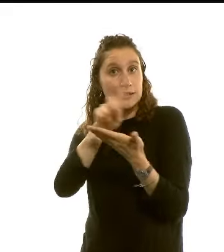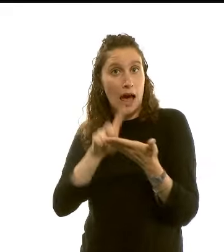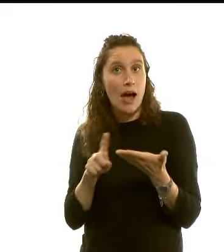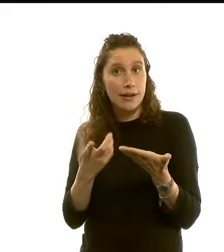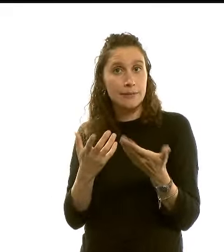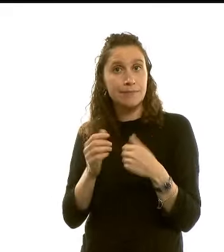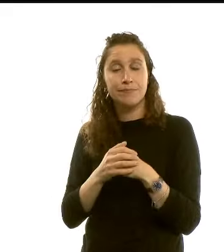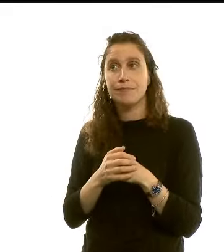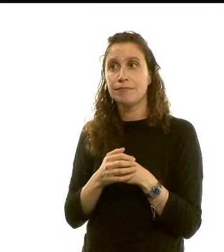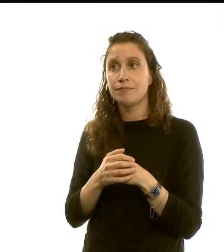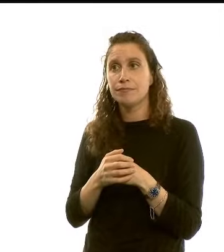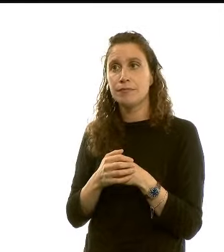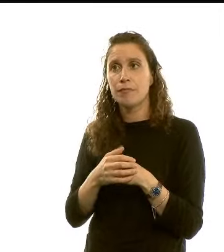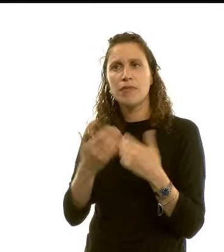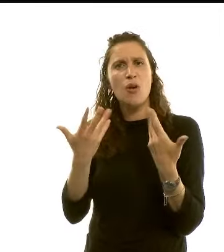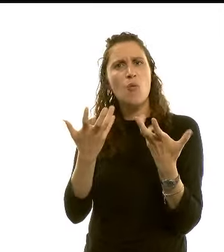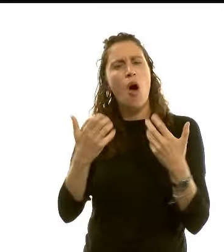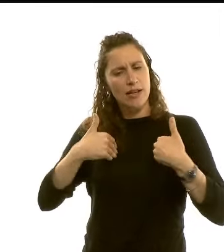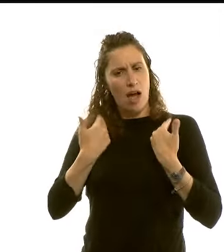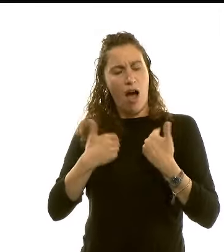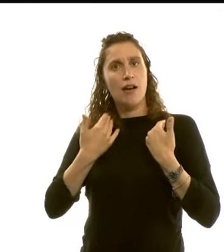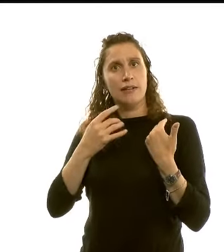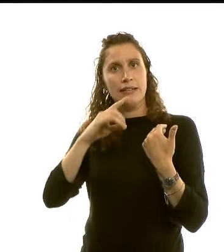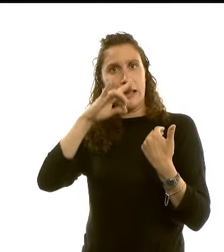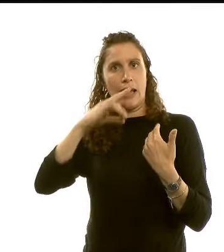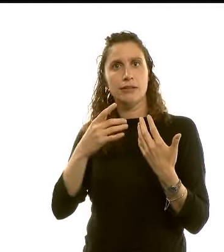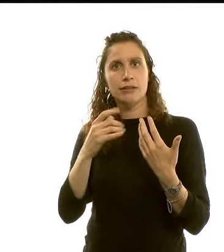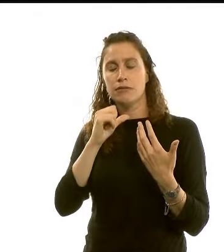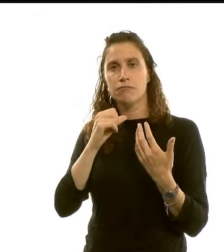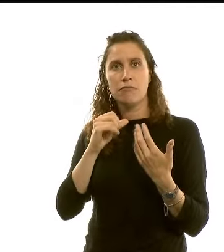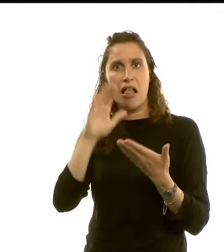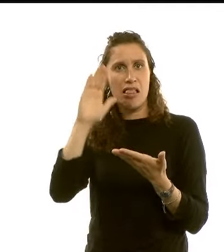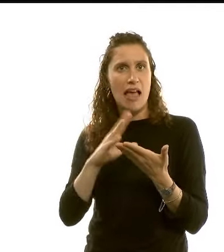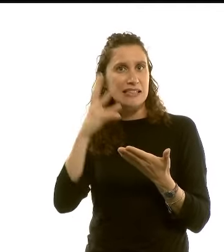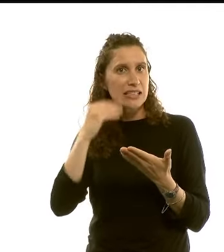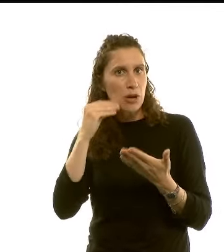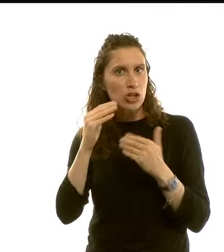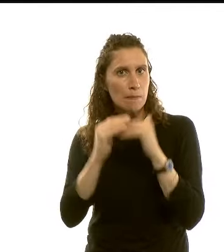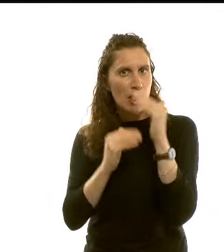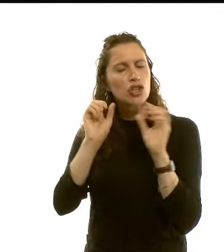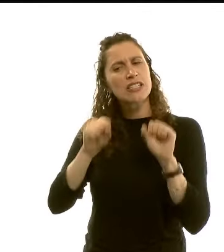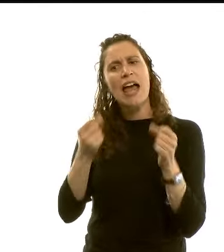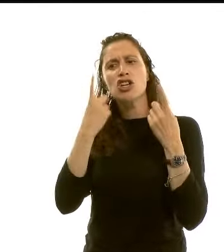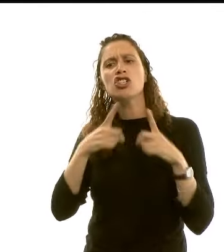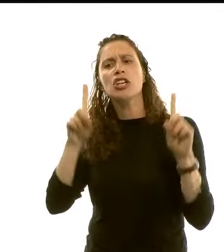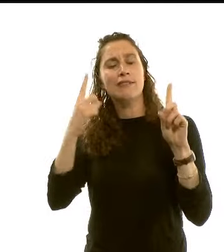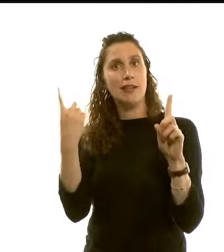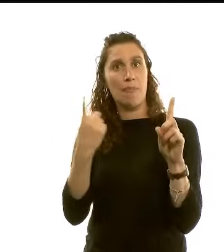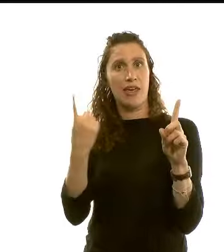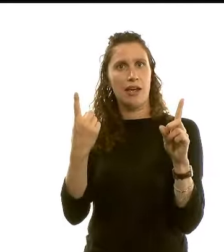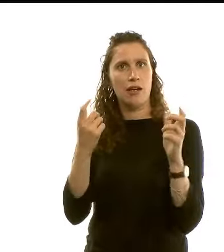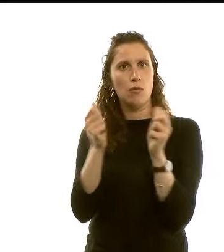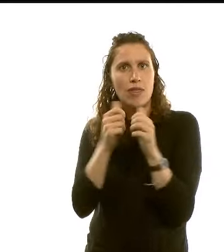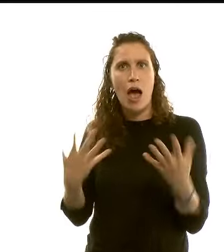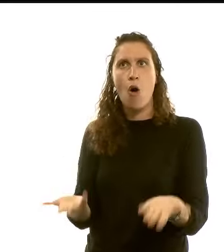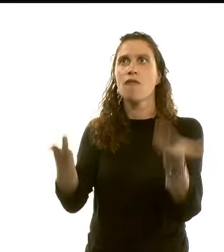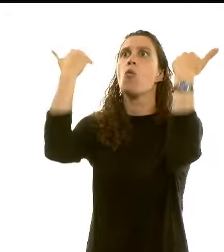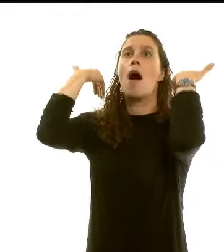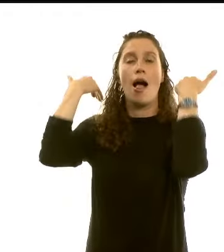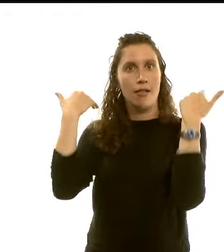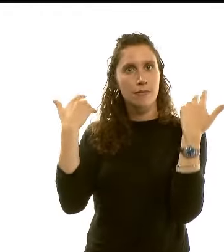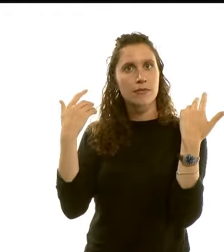reasons. One of them is that younger kids and less experienced builders get to actually achieve something very quickly without getting overwhelmed, but then